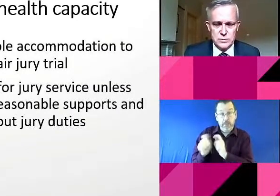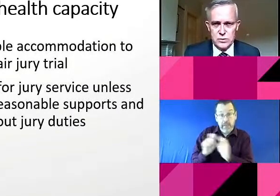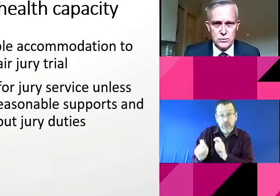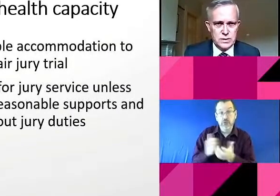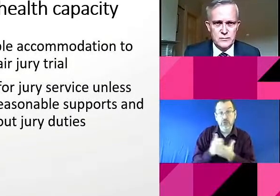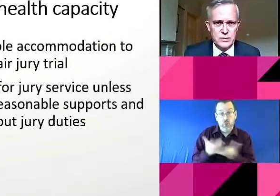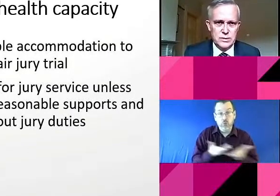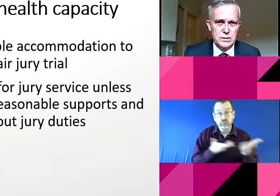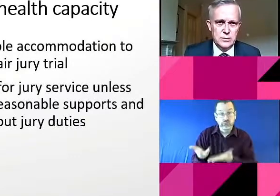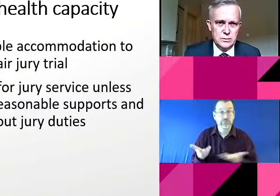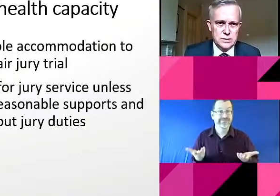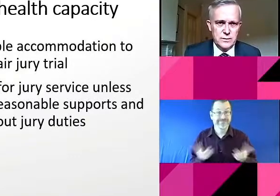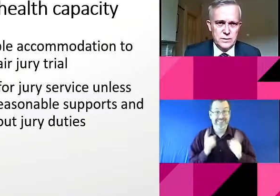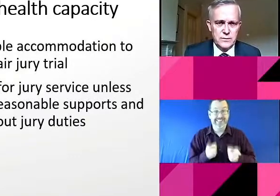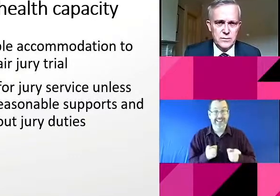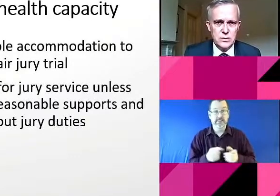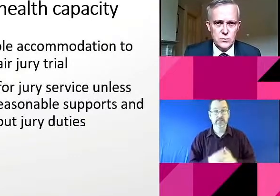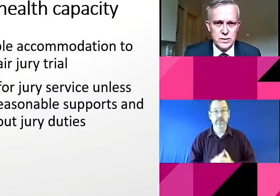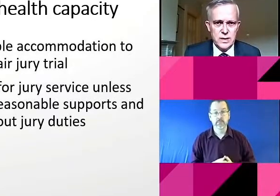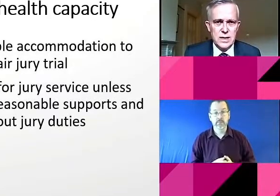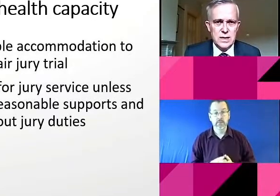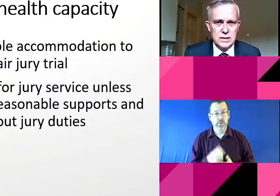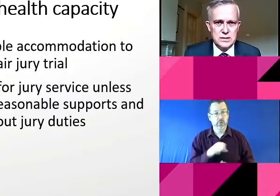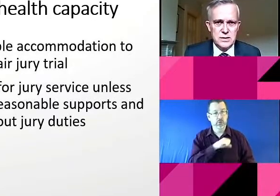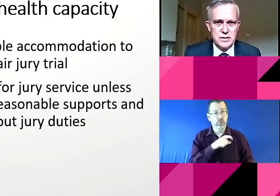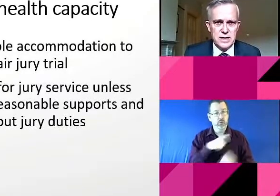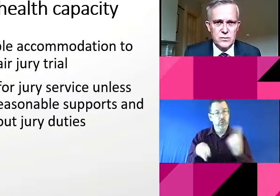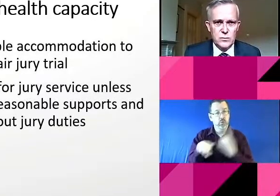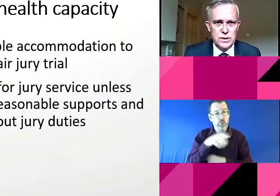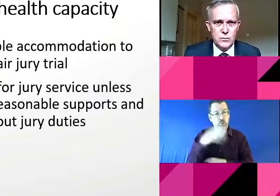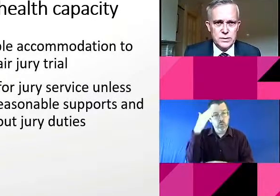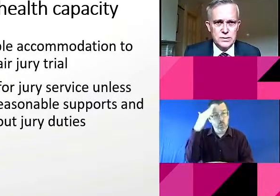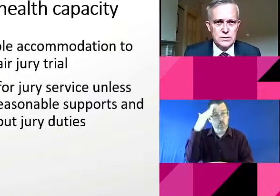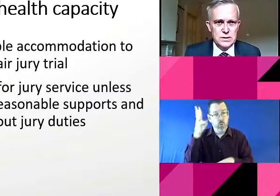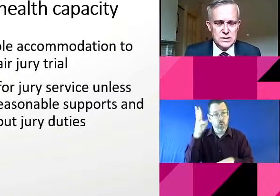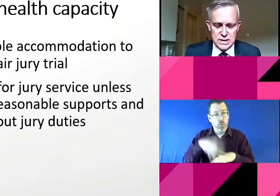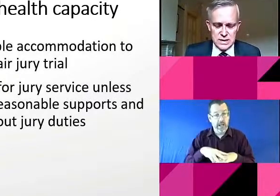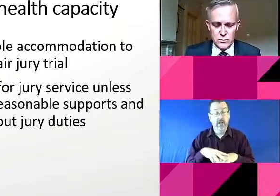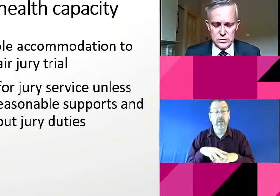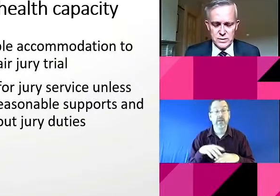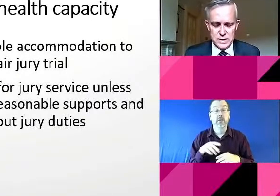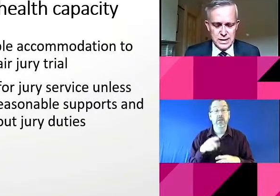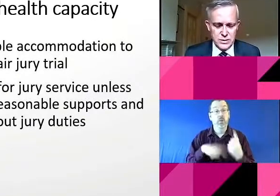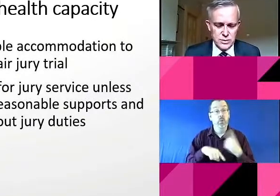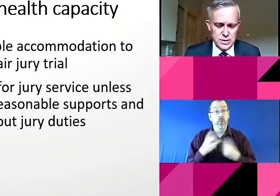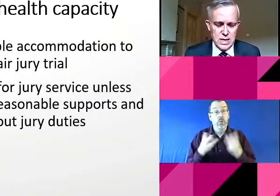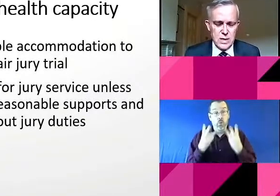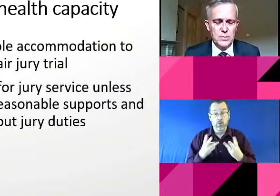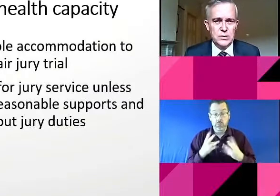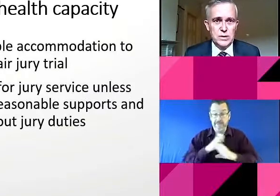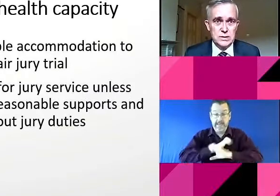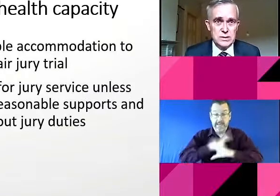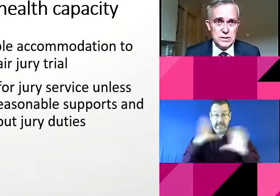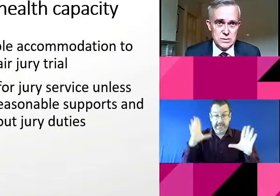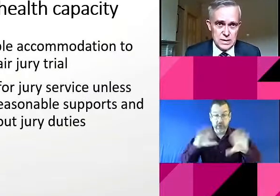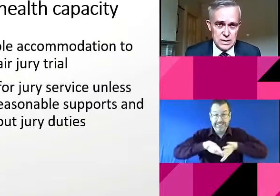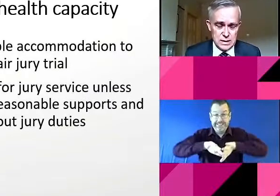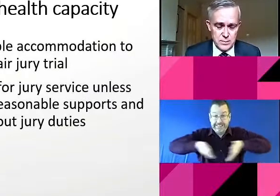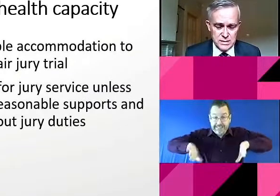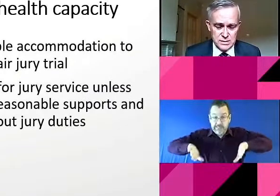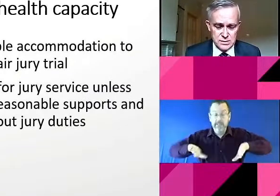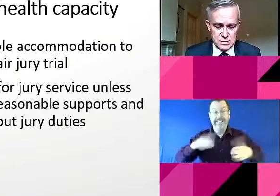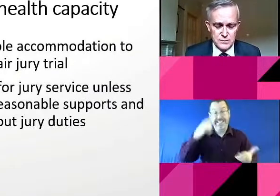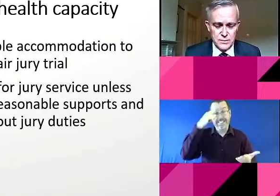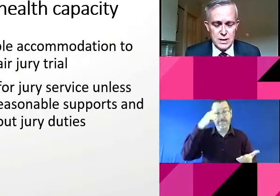mentioning, and I'm sure that everybody here is very familiar with, is that we wanted to distinguish very clearly between